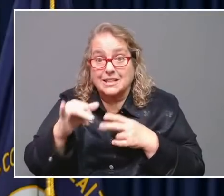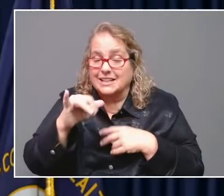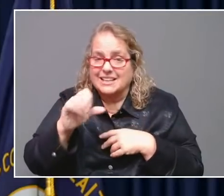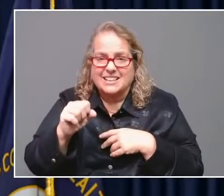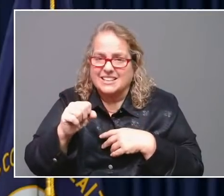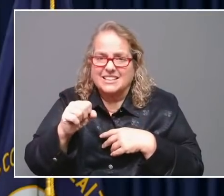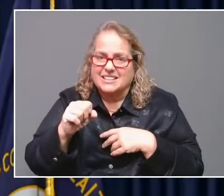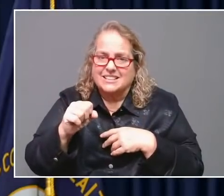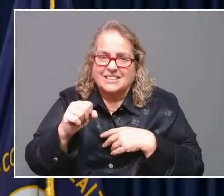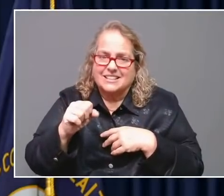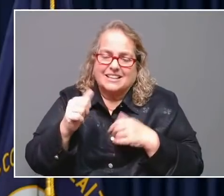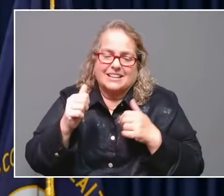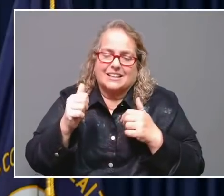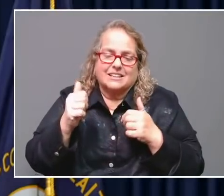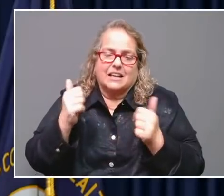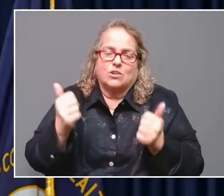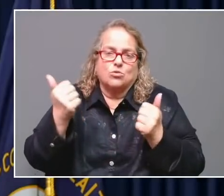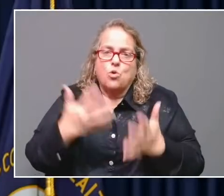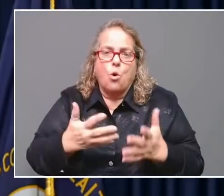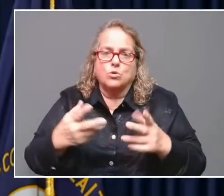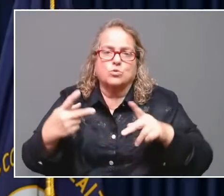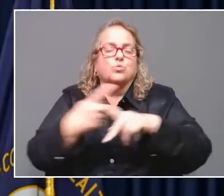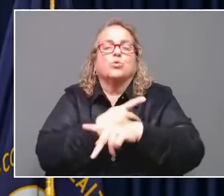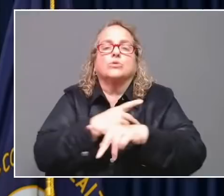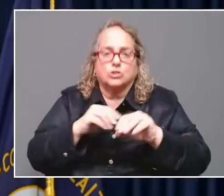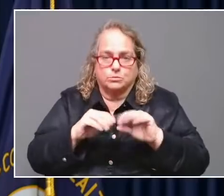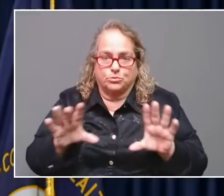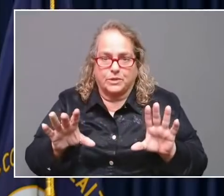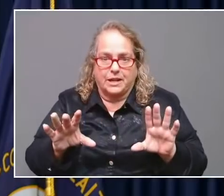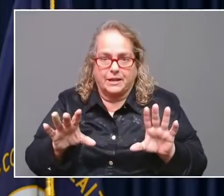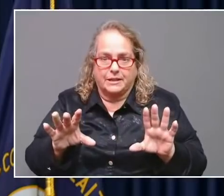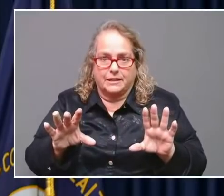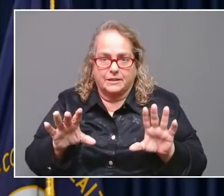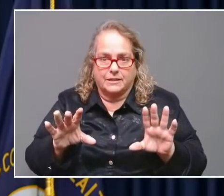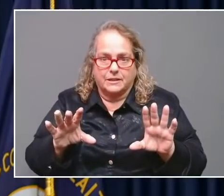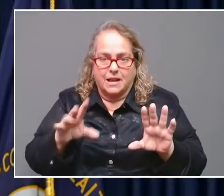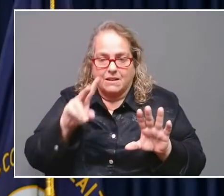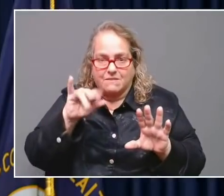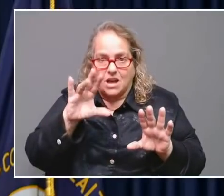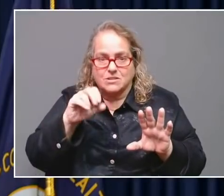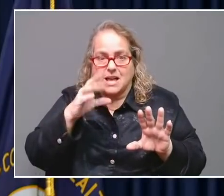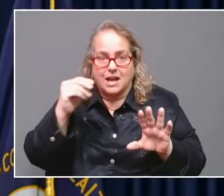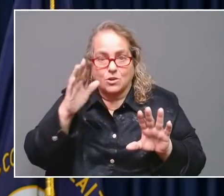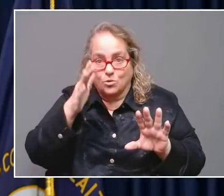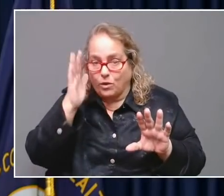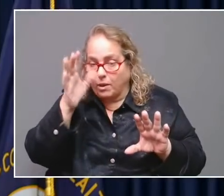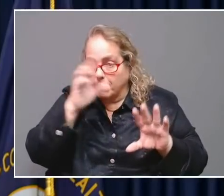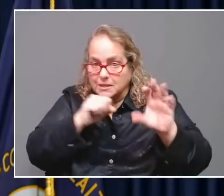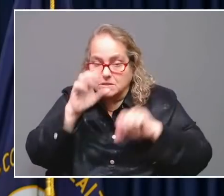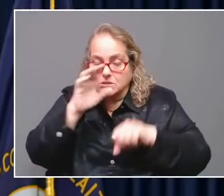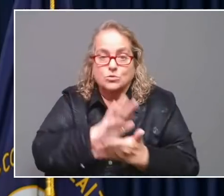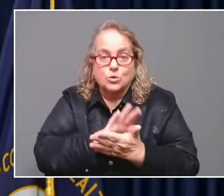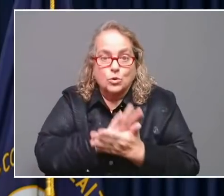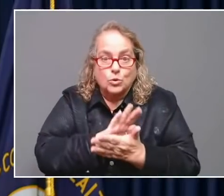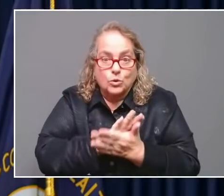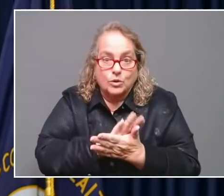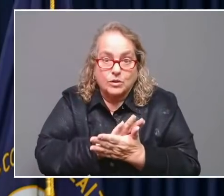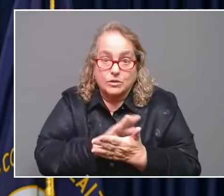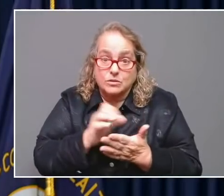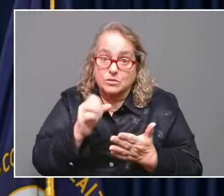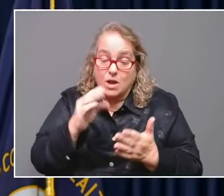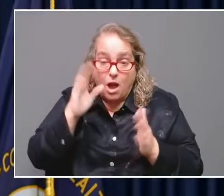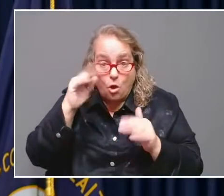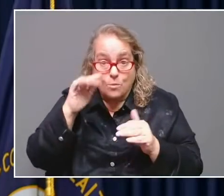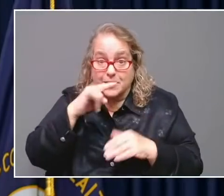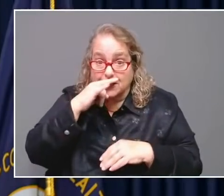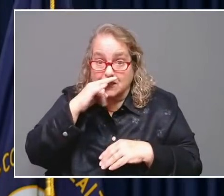disaster, for spreading the virus, and for missing out on days of school. I hope that the kids would ultimately